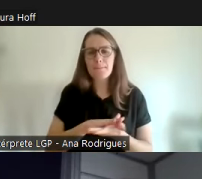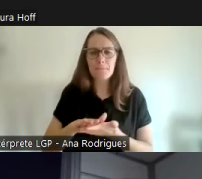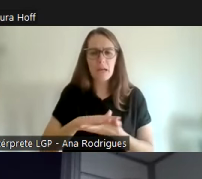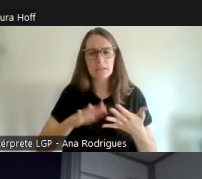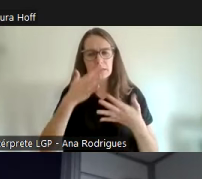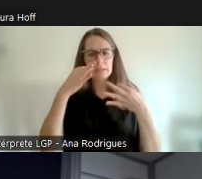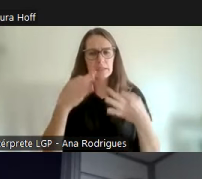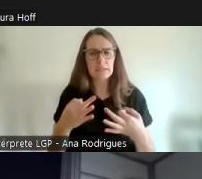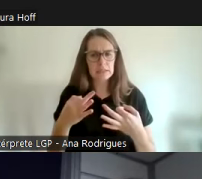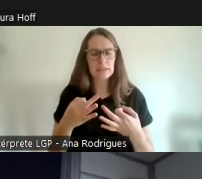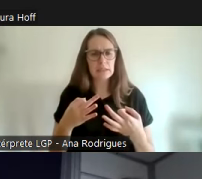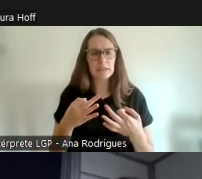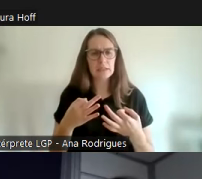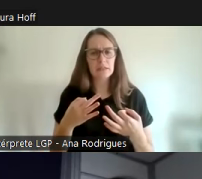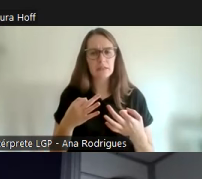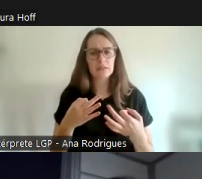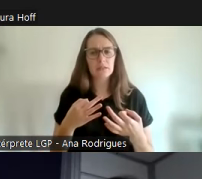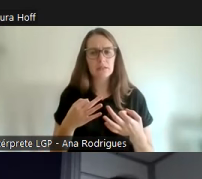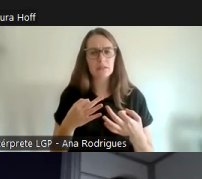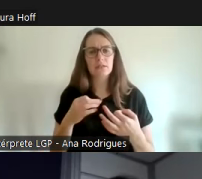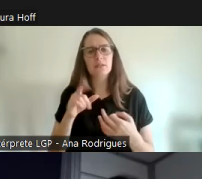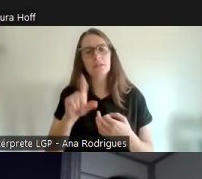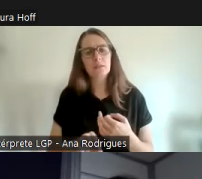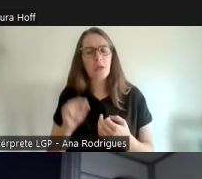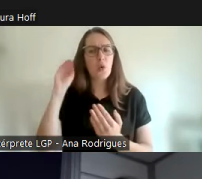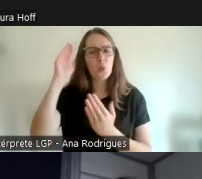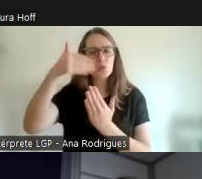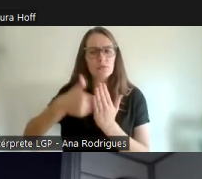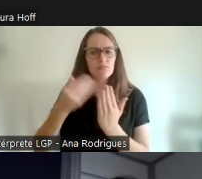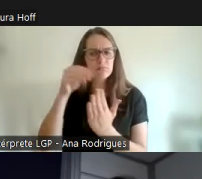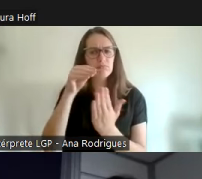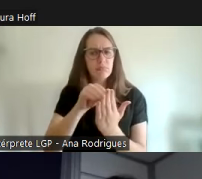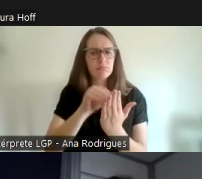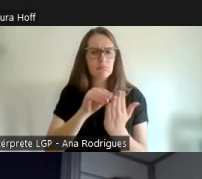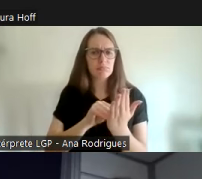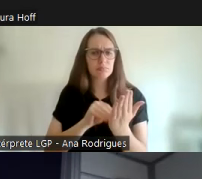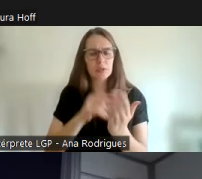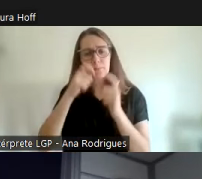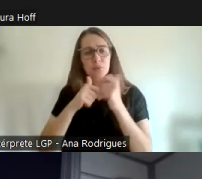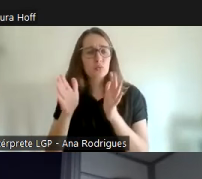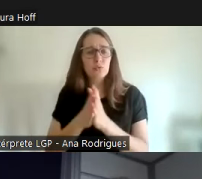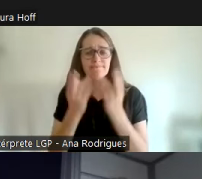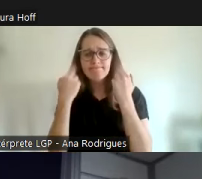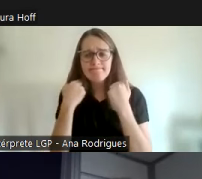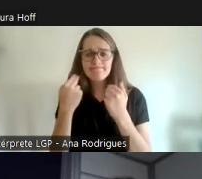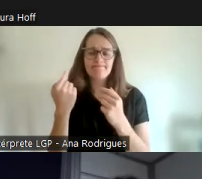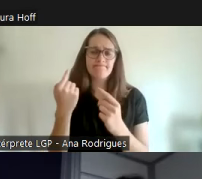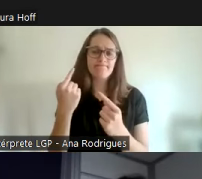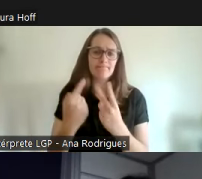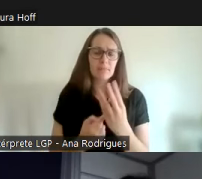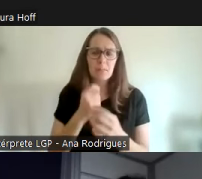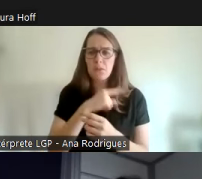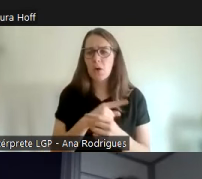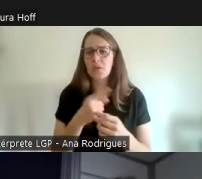beliefs or constitutional principles that unite a group of people. Let it be either a nation, a club, or a